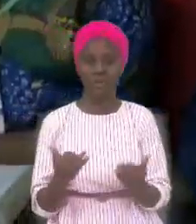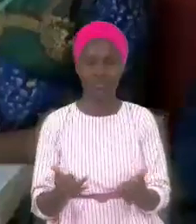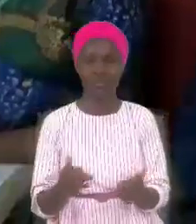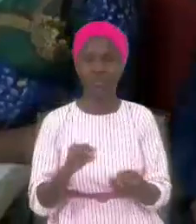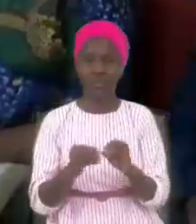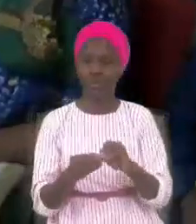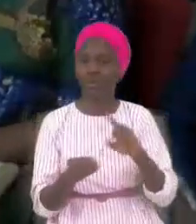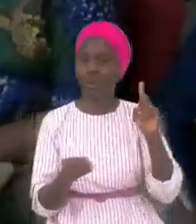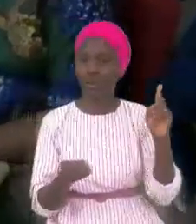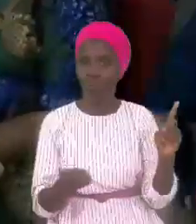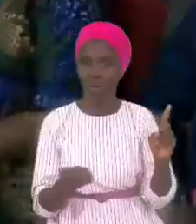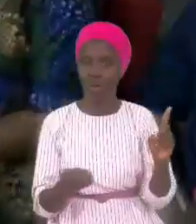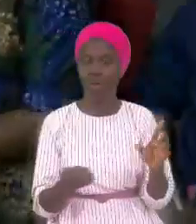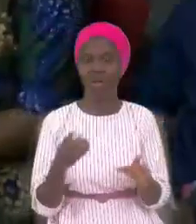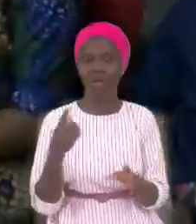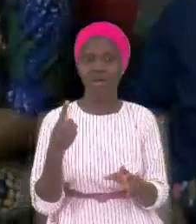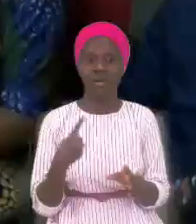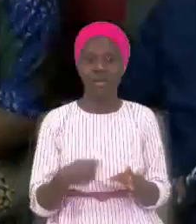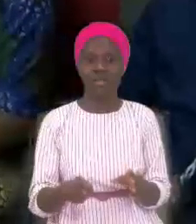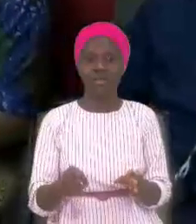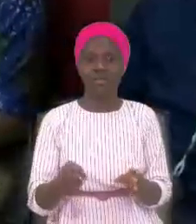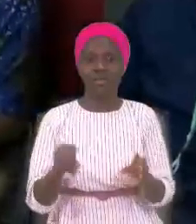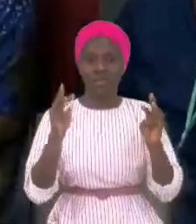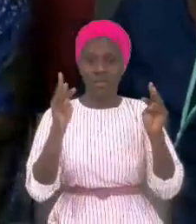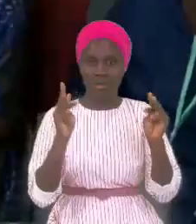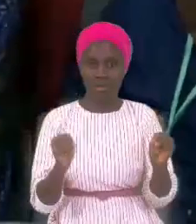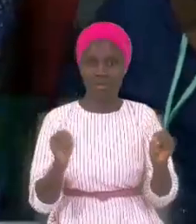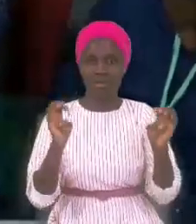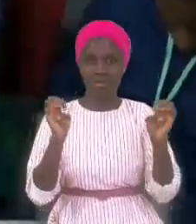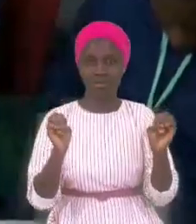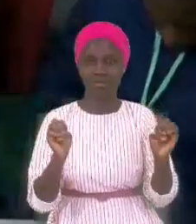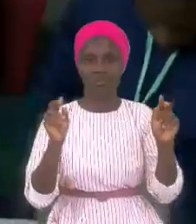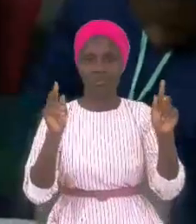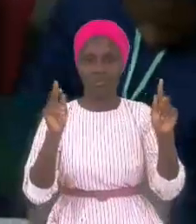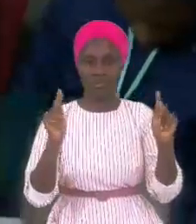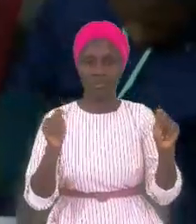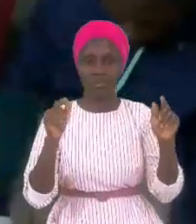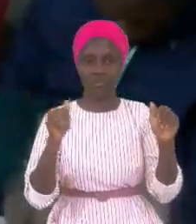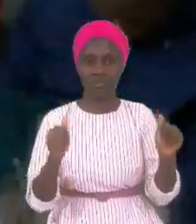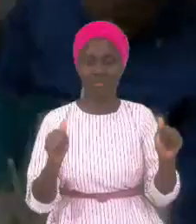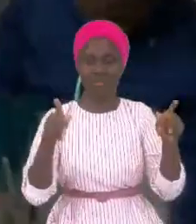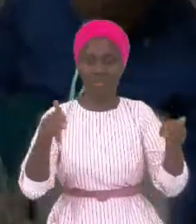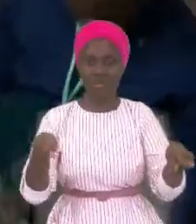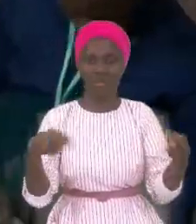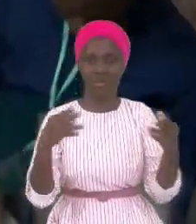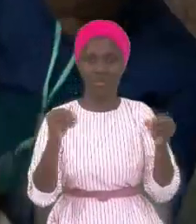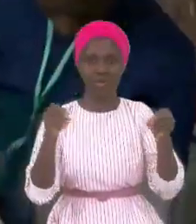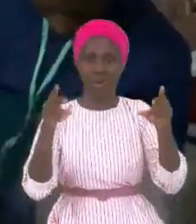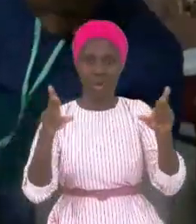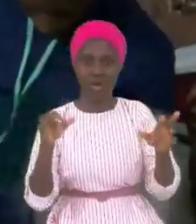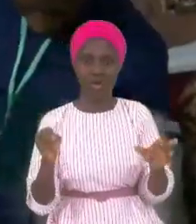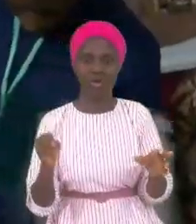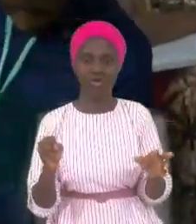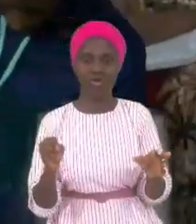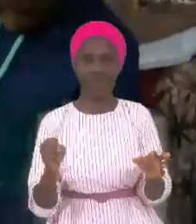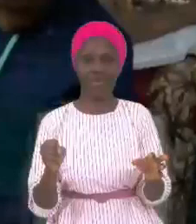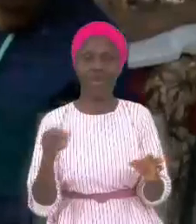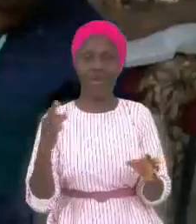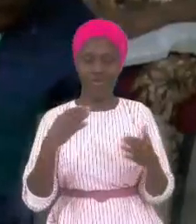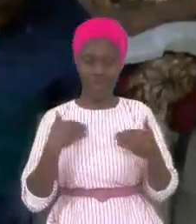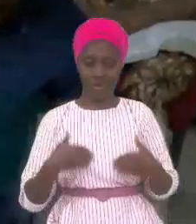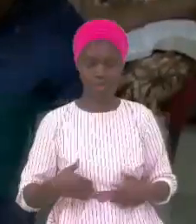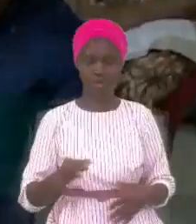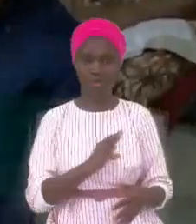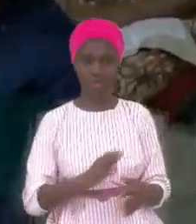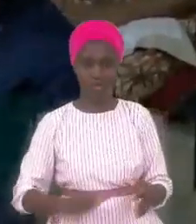one, the metaphors for the church, the body of Christ. Metaphor. It is an illustration. It's something